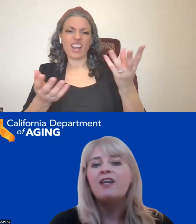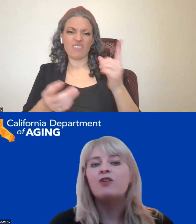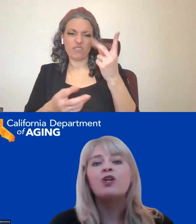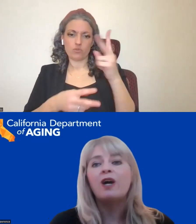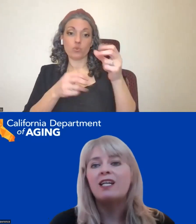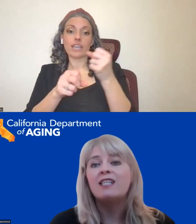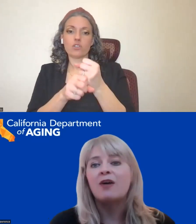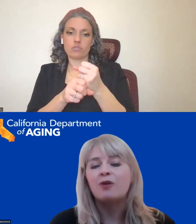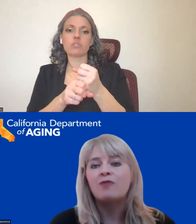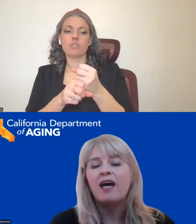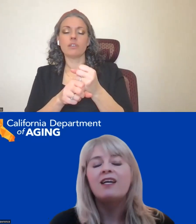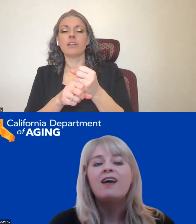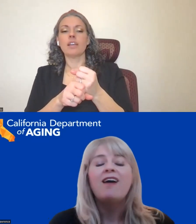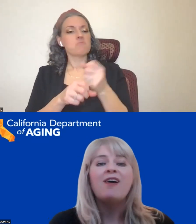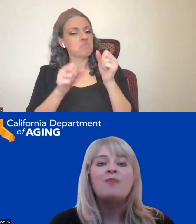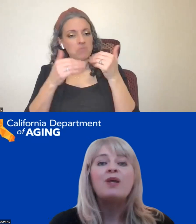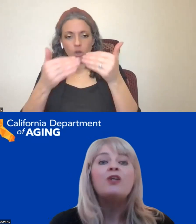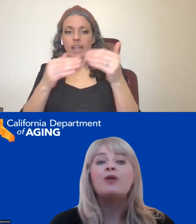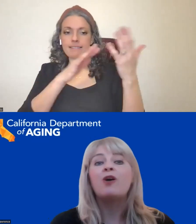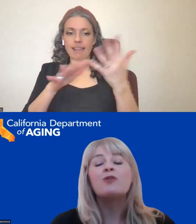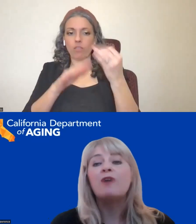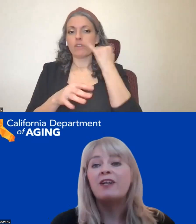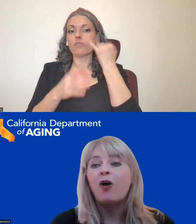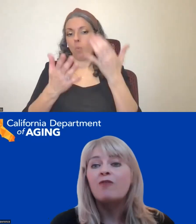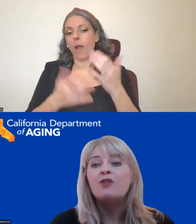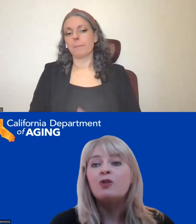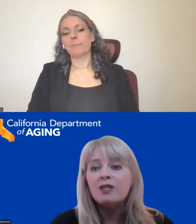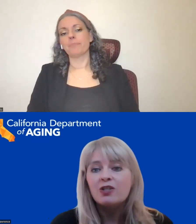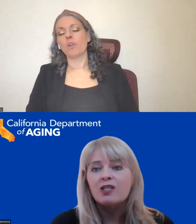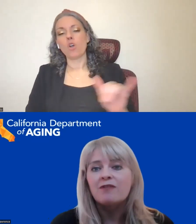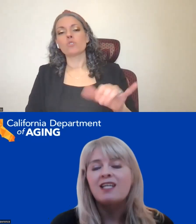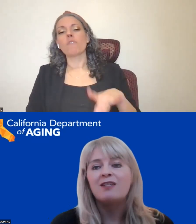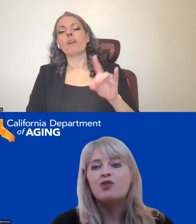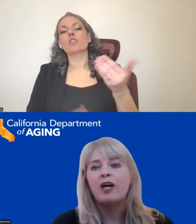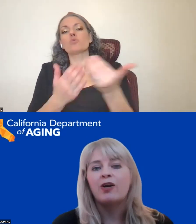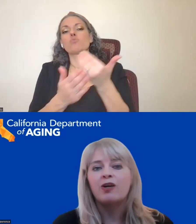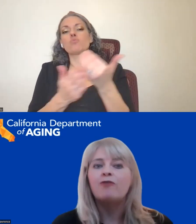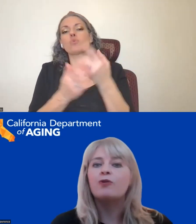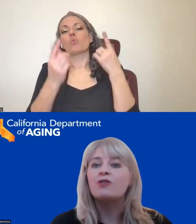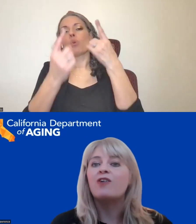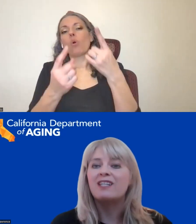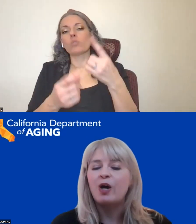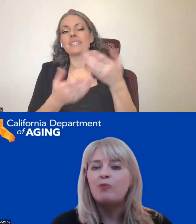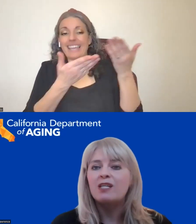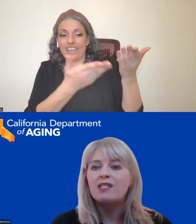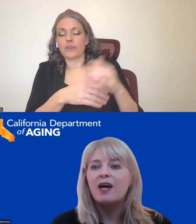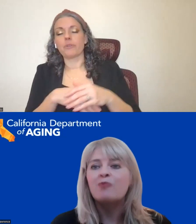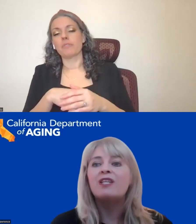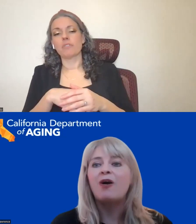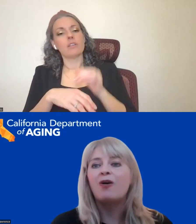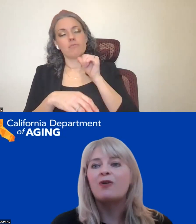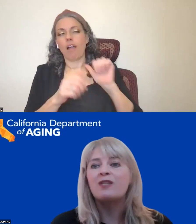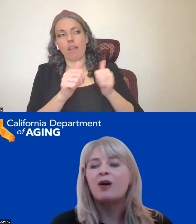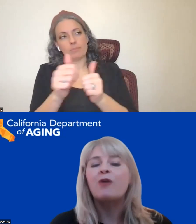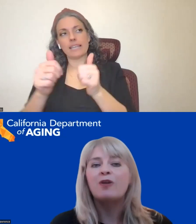initiatives, and you can go ahead and download that. You can also find all of the new initiatives in this tracker. Of course, there aren't any updates yet,